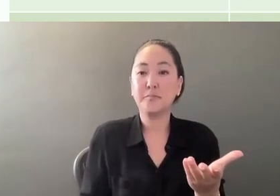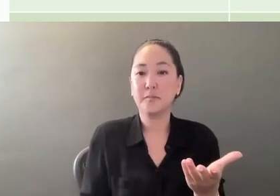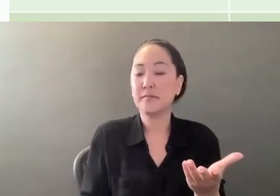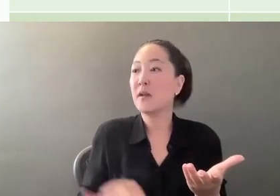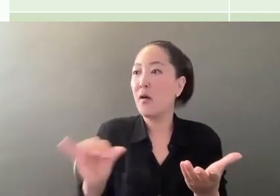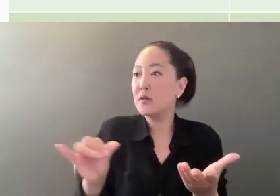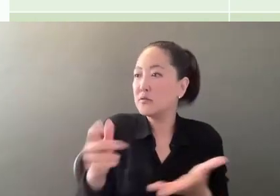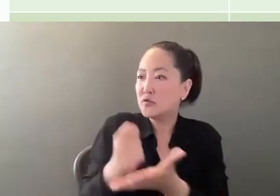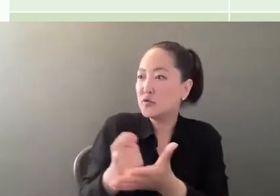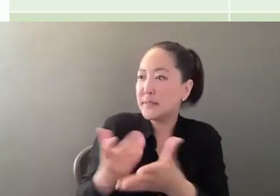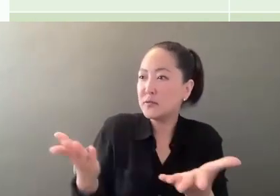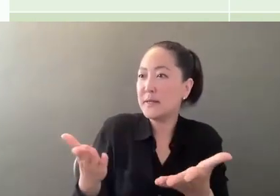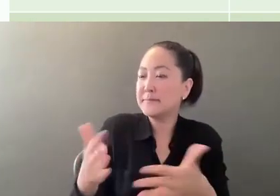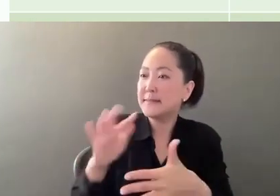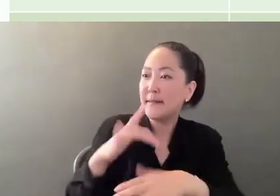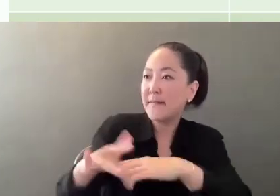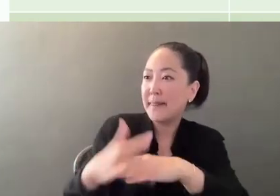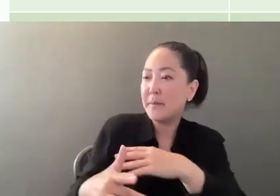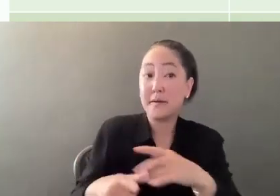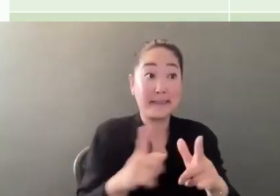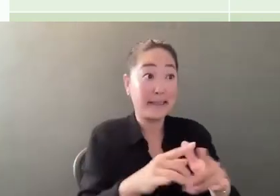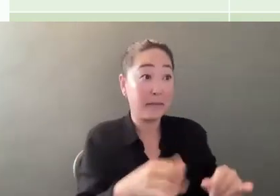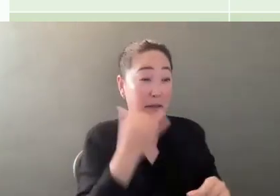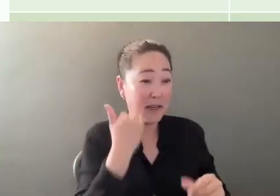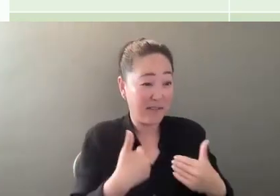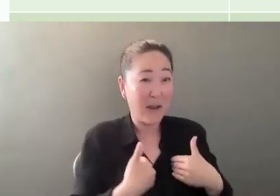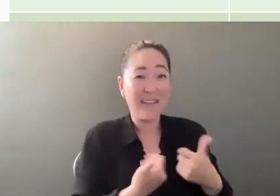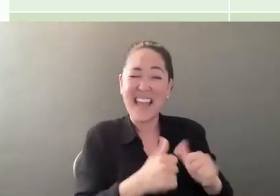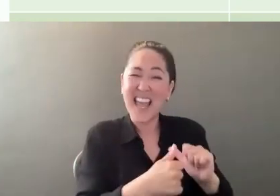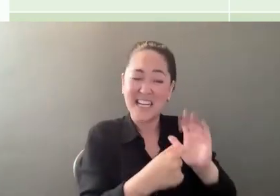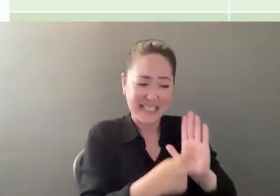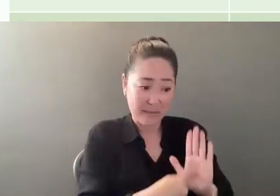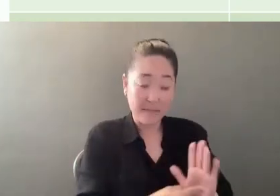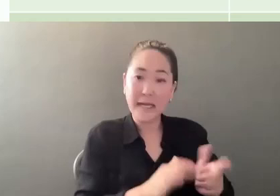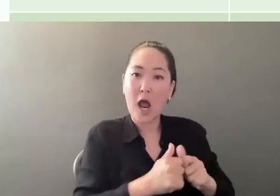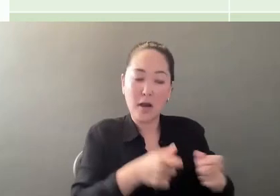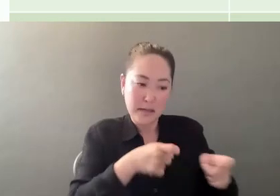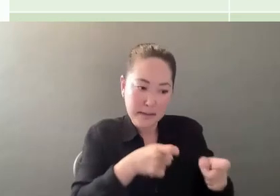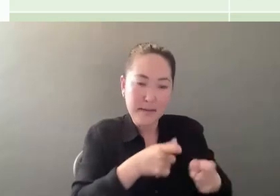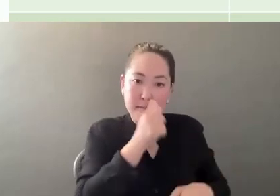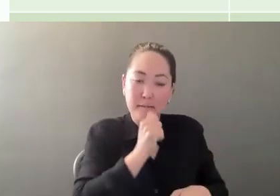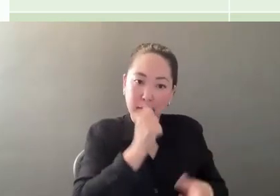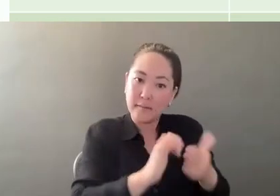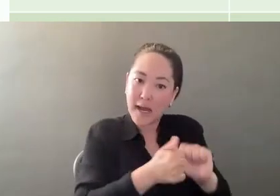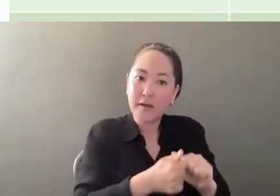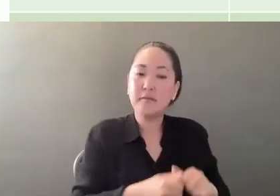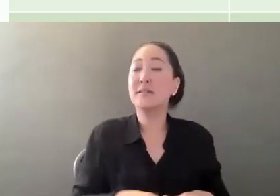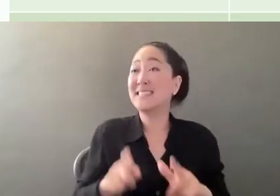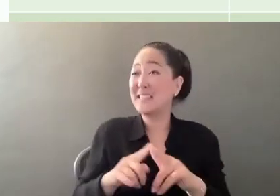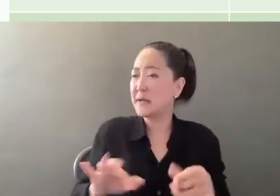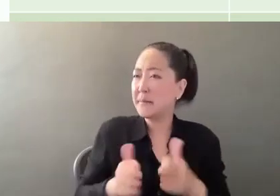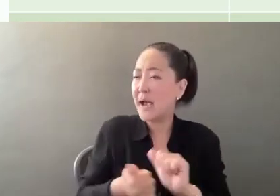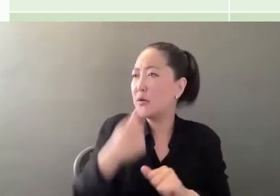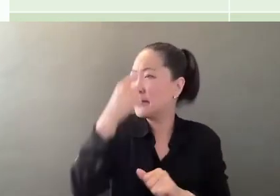don't know things. Managing your symptoms because they're real and they're impactful. Thinking about the things that you don't want to think about and how to prevent